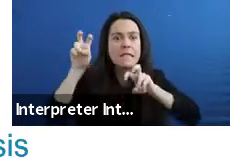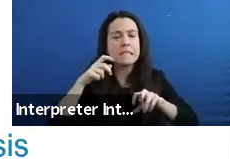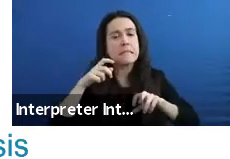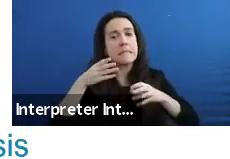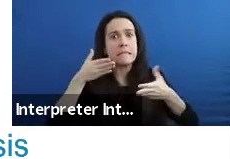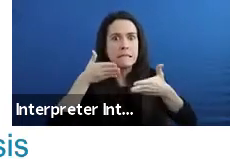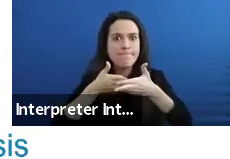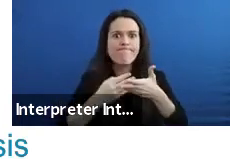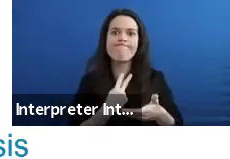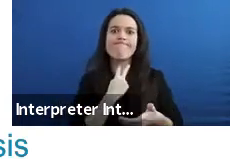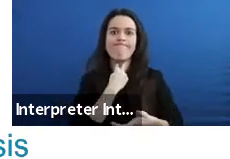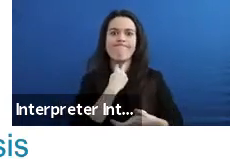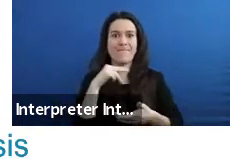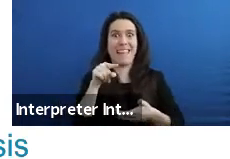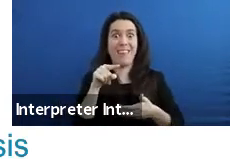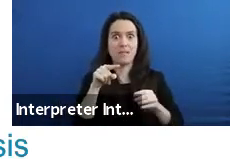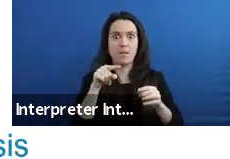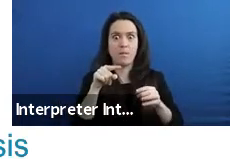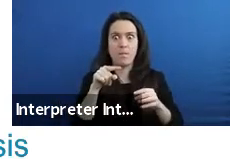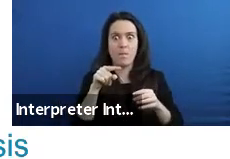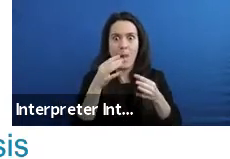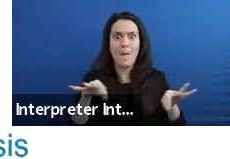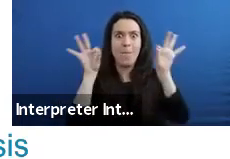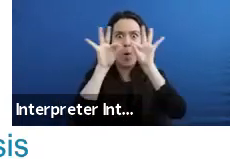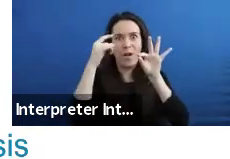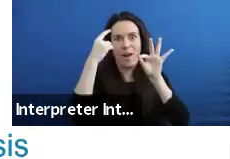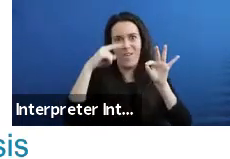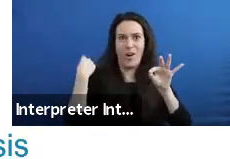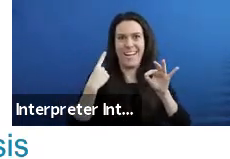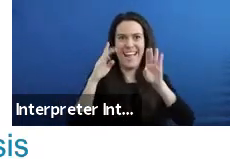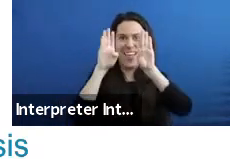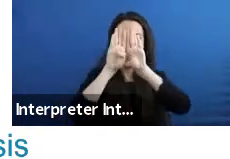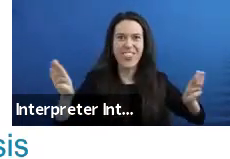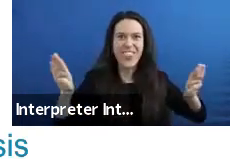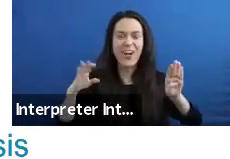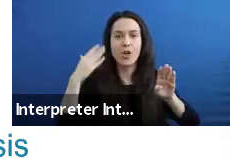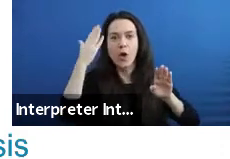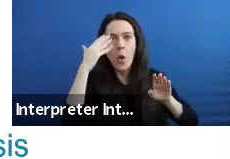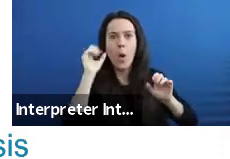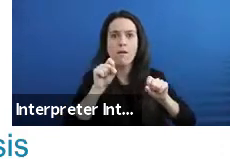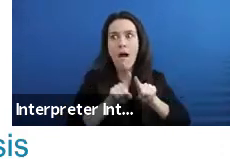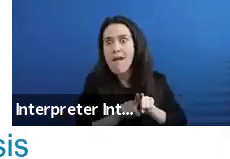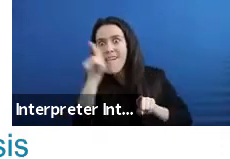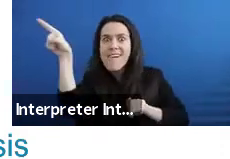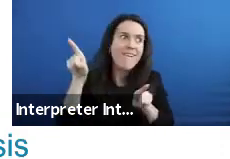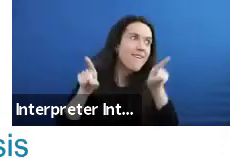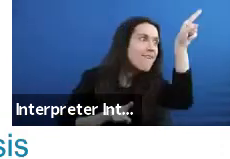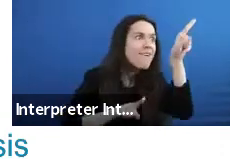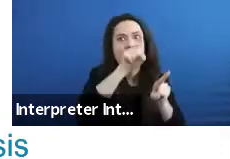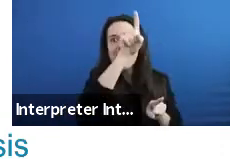mobility, which is quite important for the theater sector, the mobility of not only artists and performers, and also